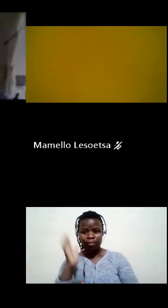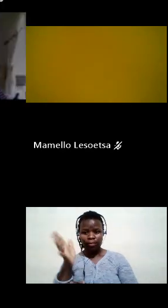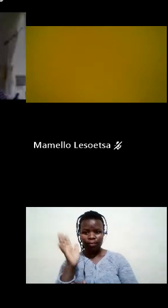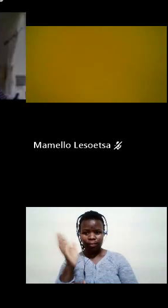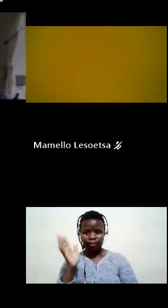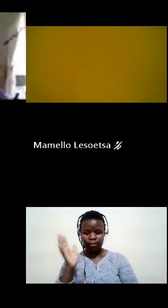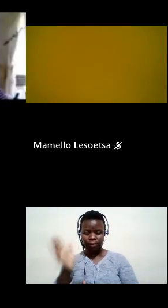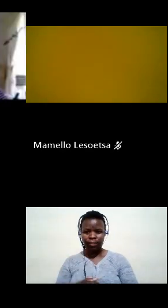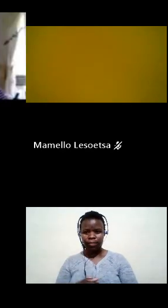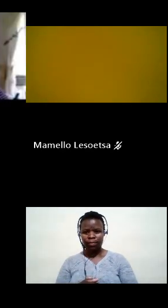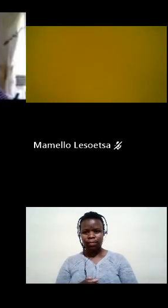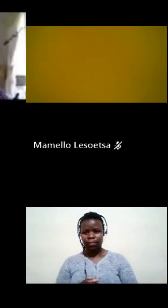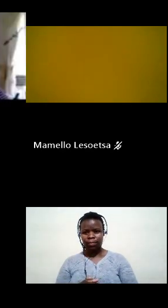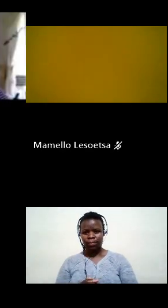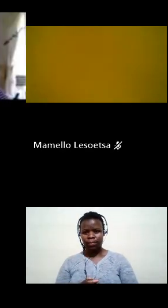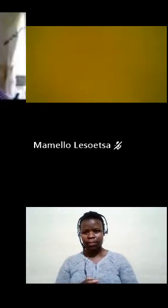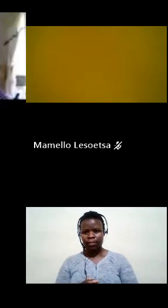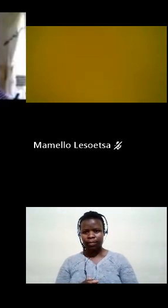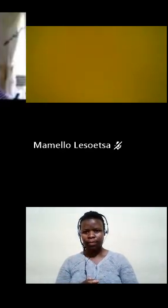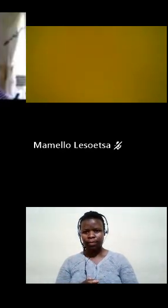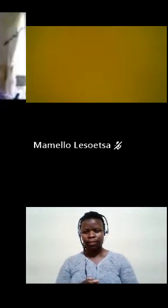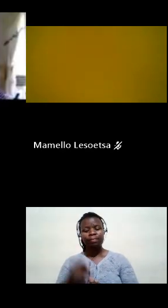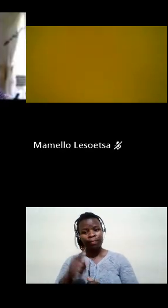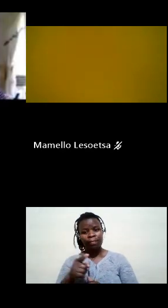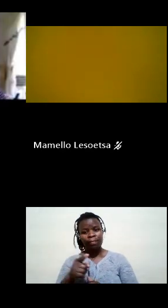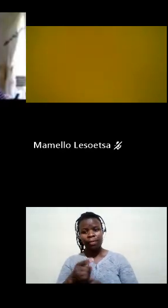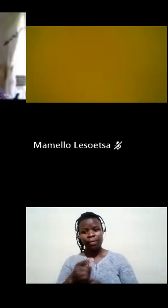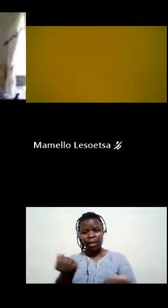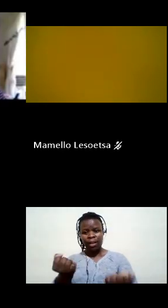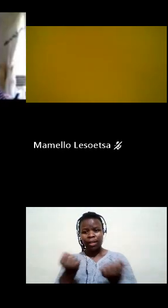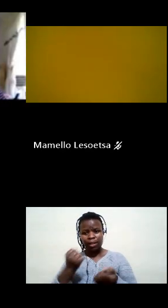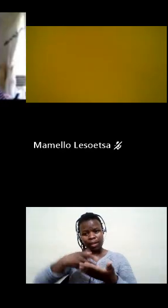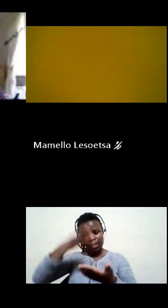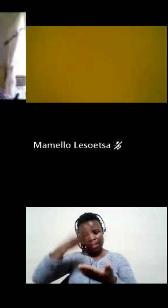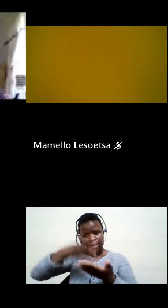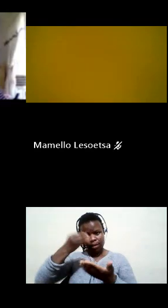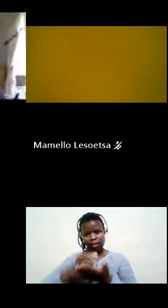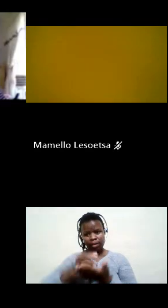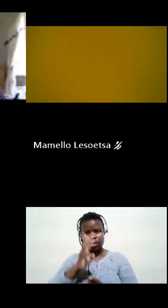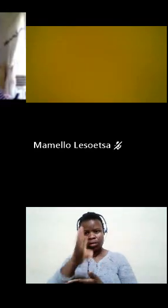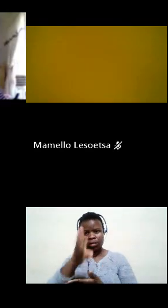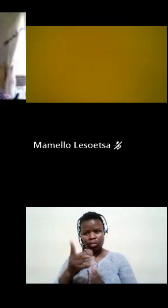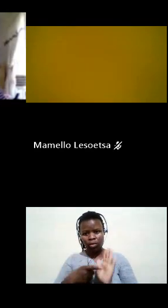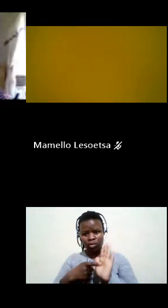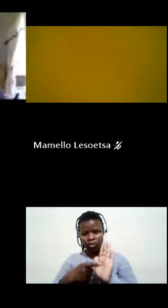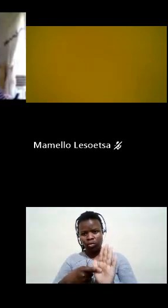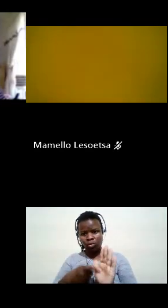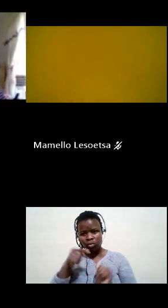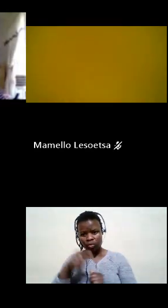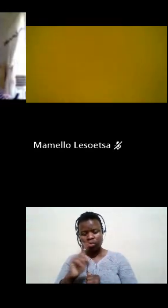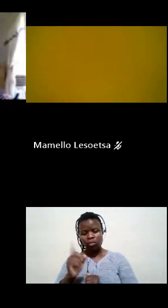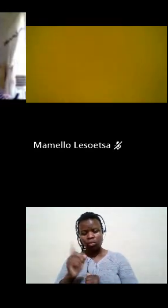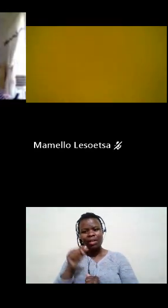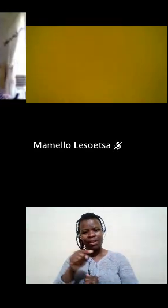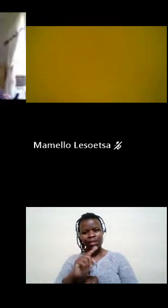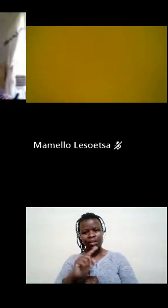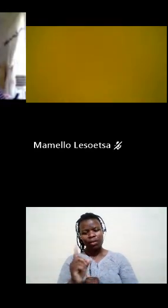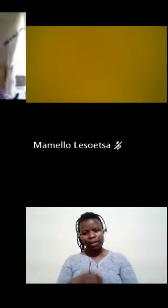I like this case study because I'm going to show you three, because this one is focusing on more of